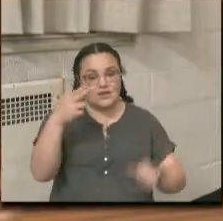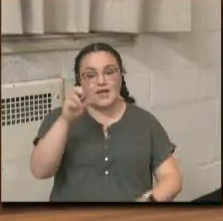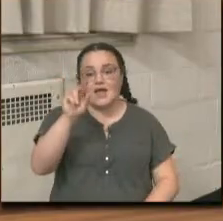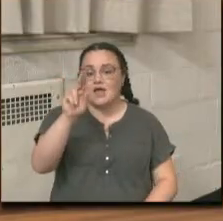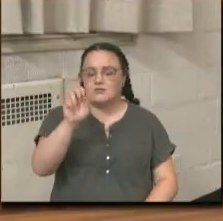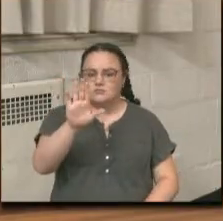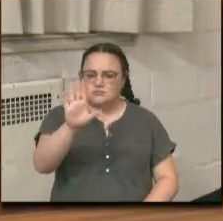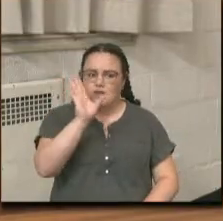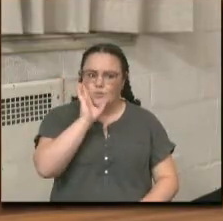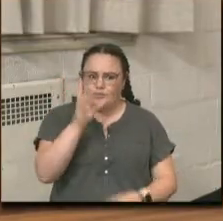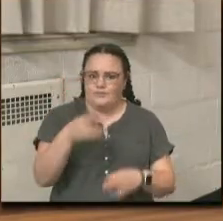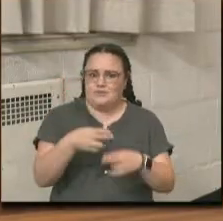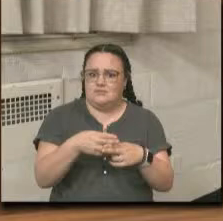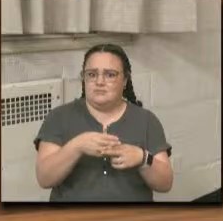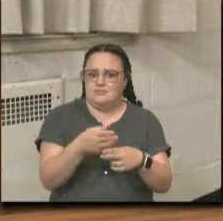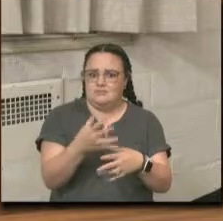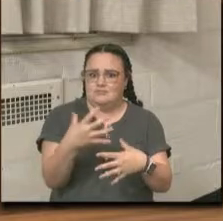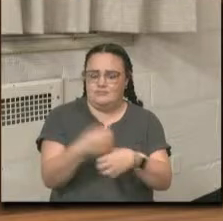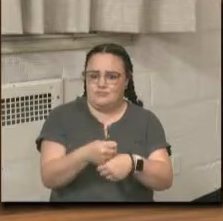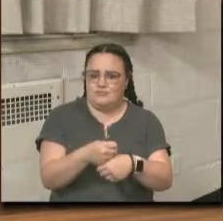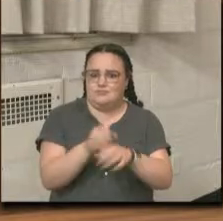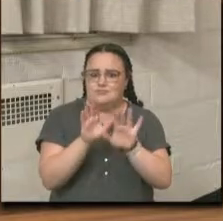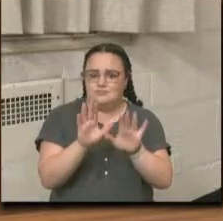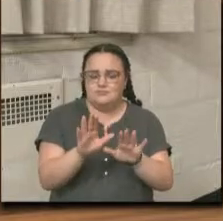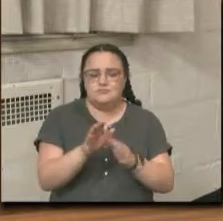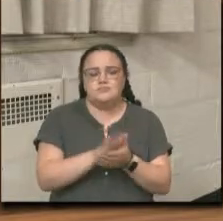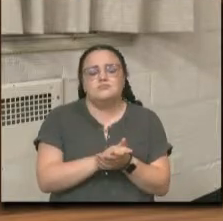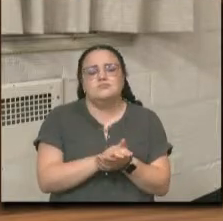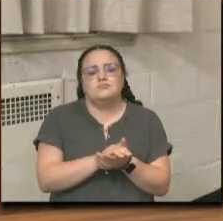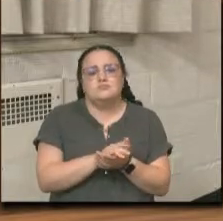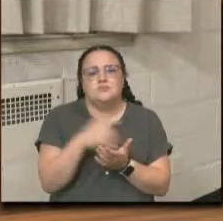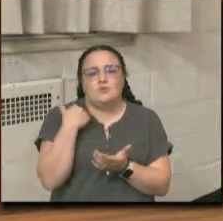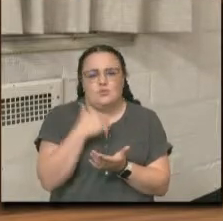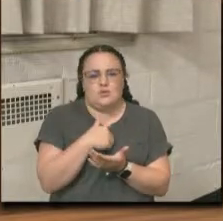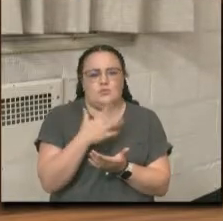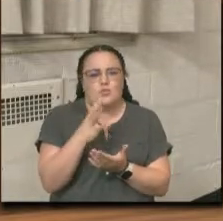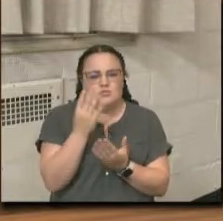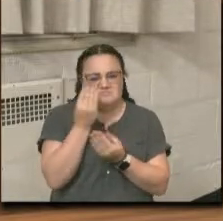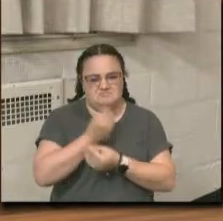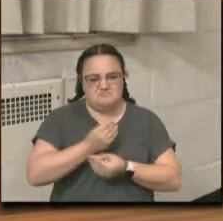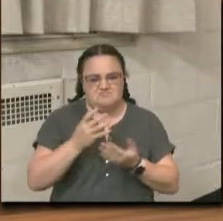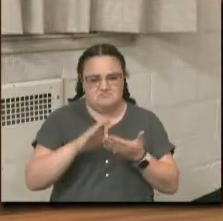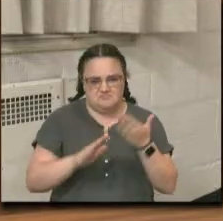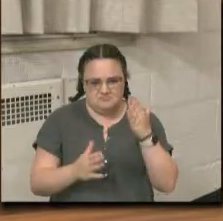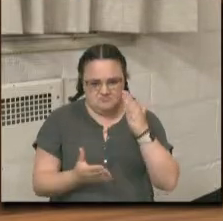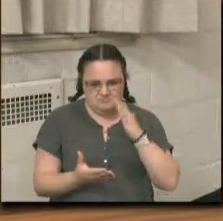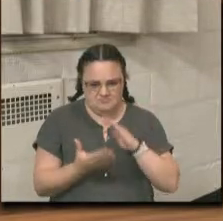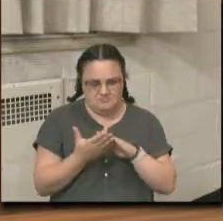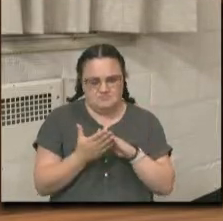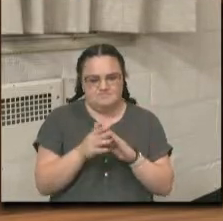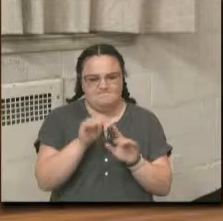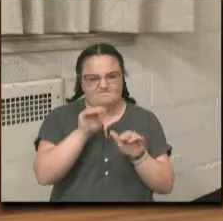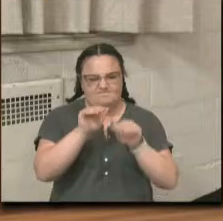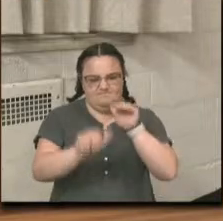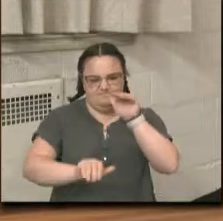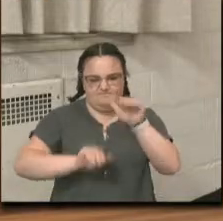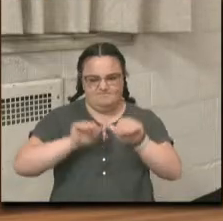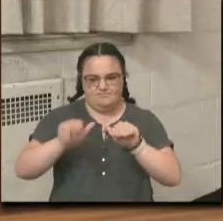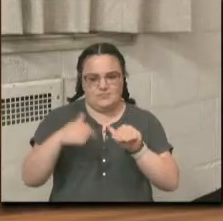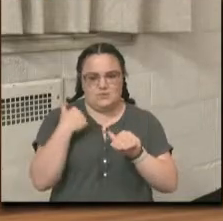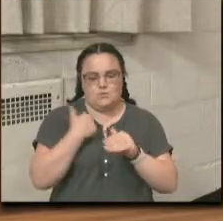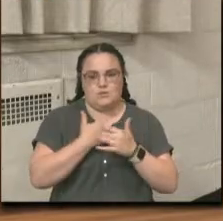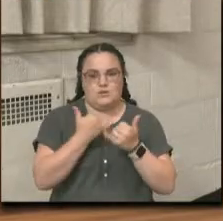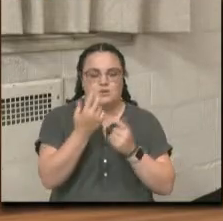brief. A couple things, especially that we want community to be aware of as we move over and